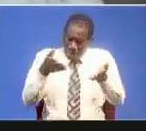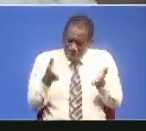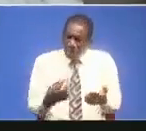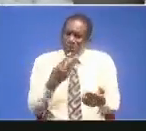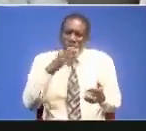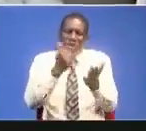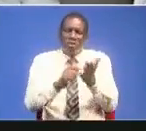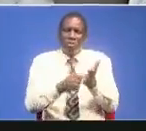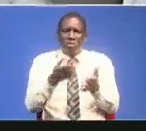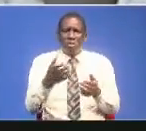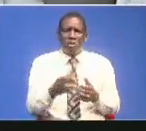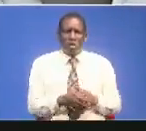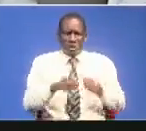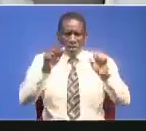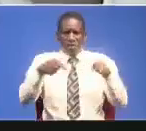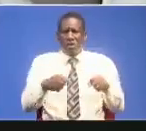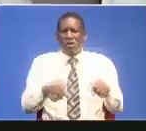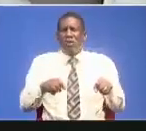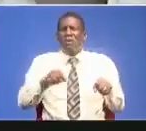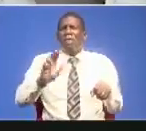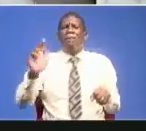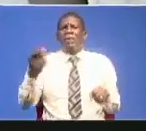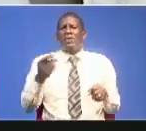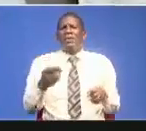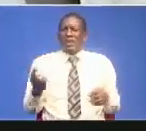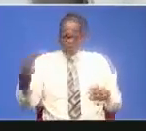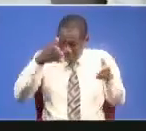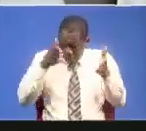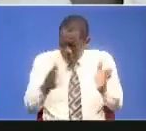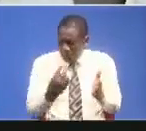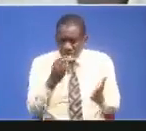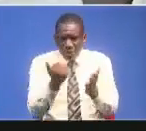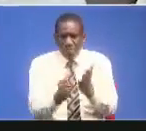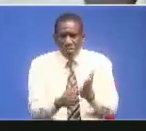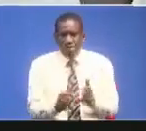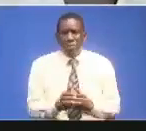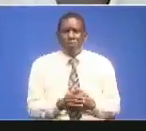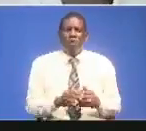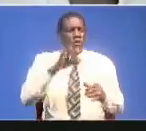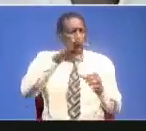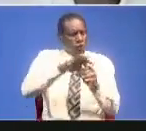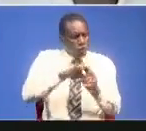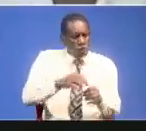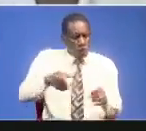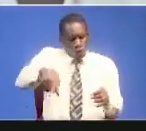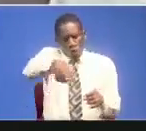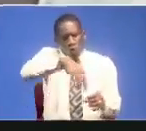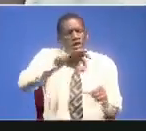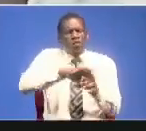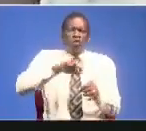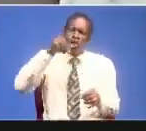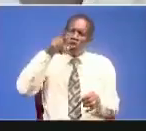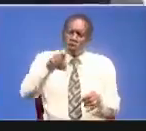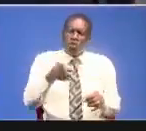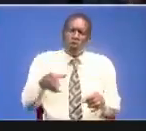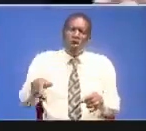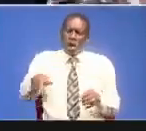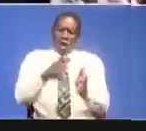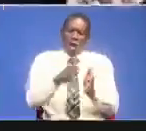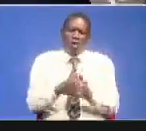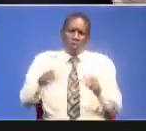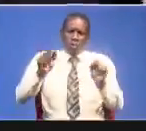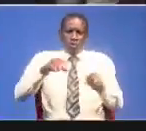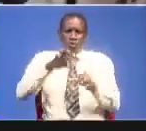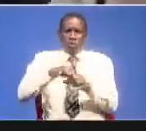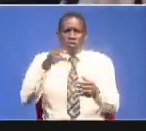uone venye shida iko bana. Eh, wacha kupanda ndege uende. Wenye kula ni sisi. Sisi ndio tutakurudisha ama uishe.